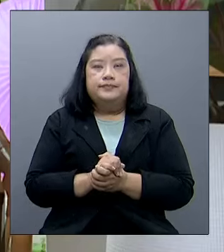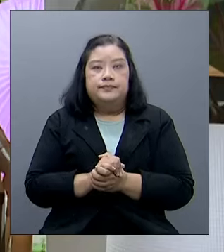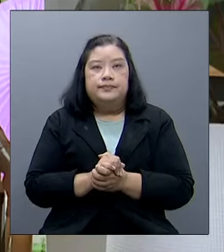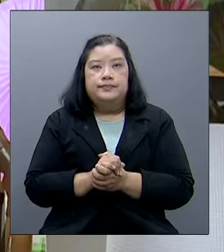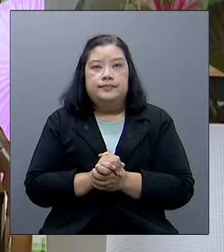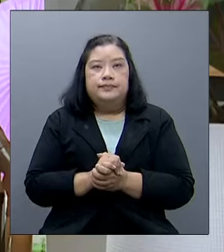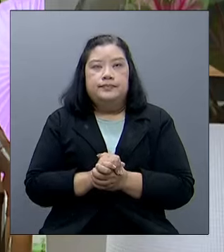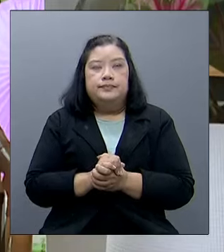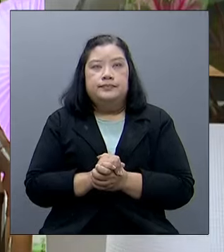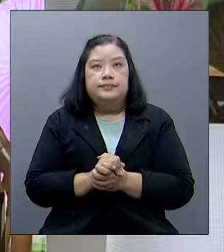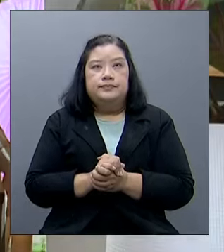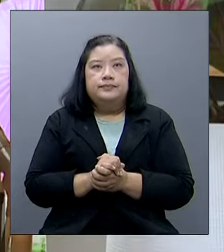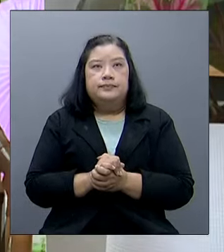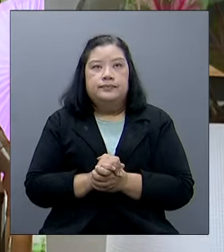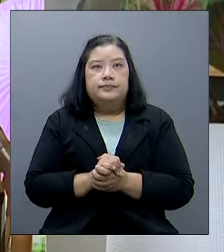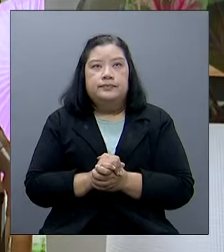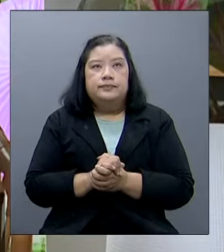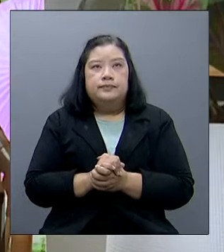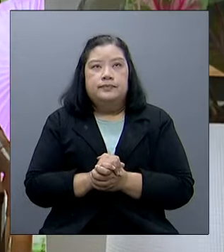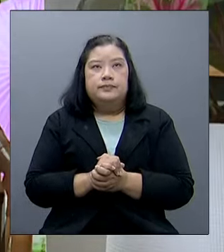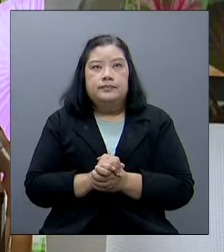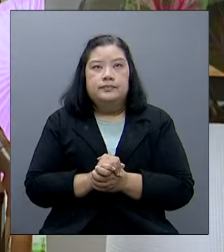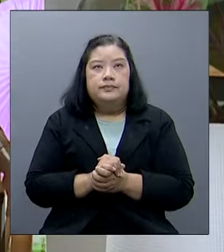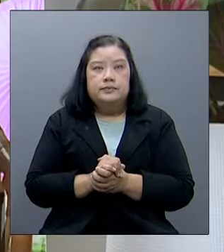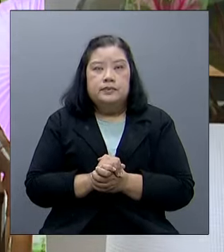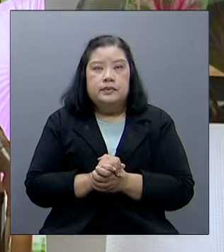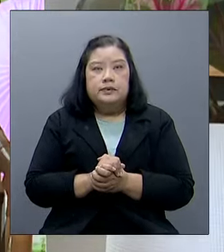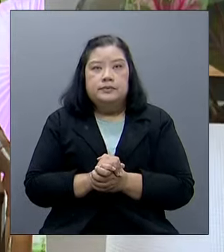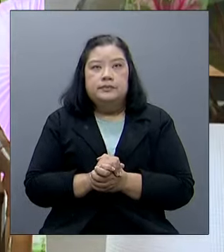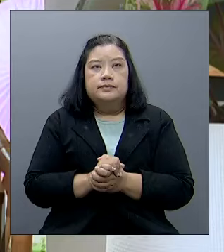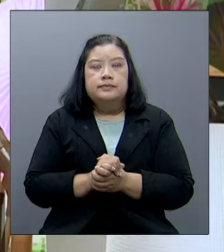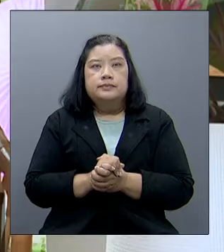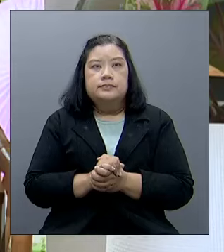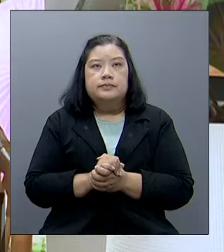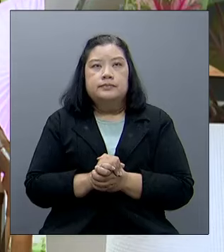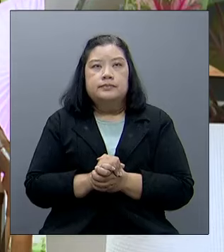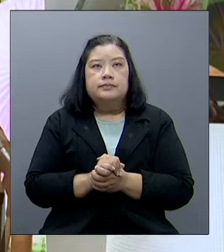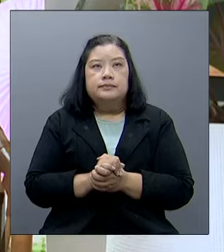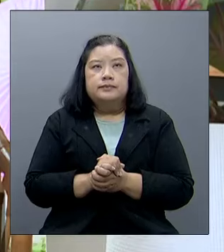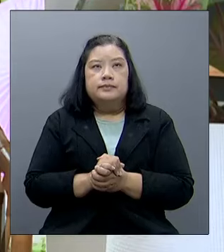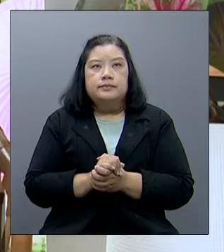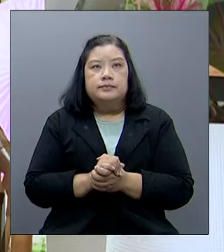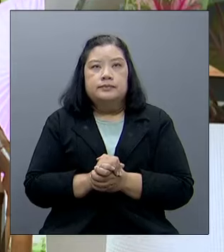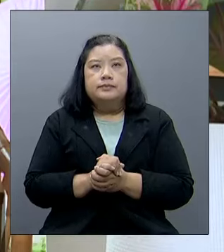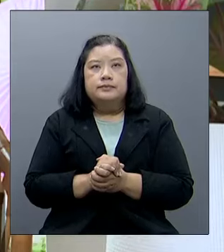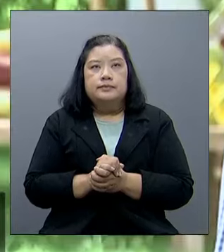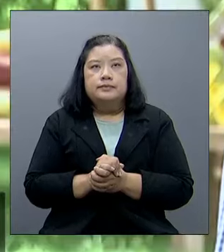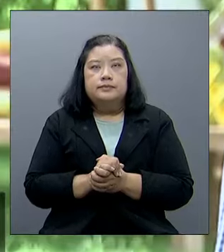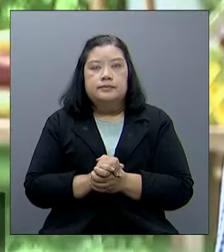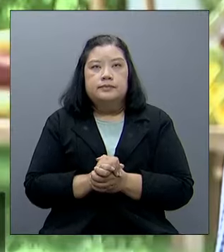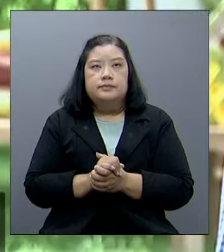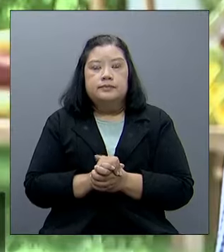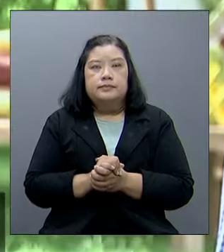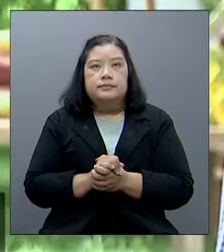and then I realized how difficult it was to find a decent job in this area and